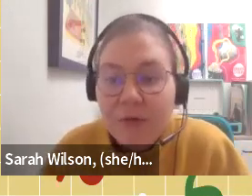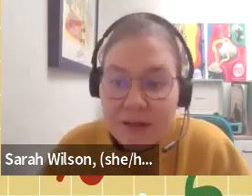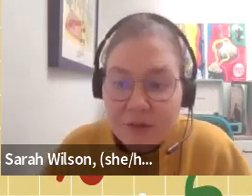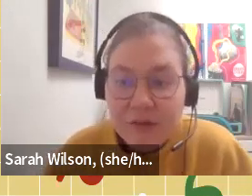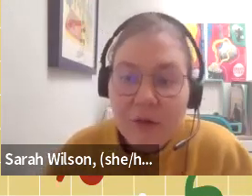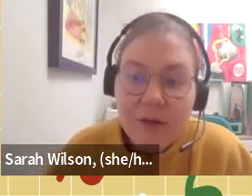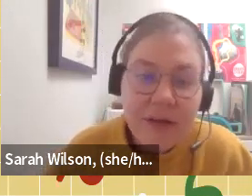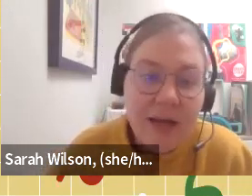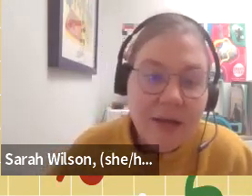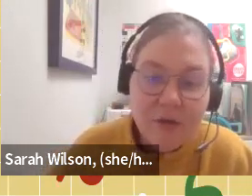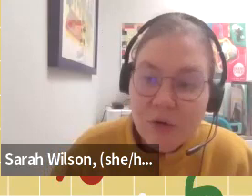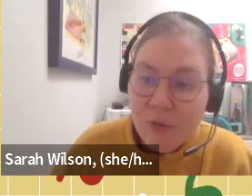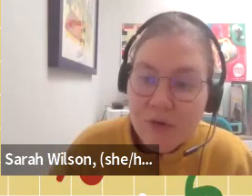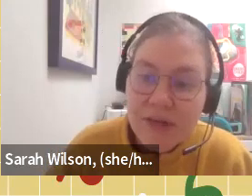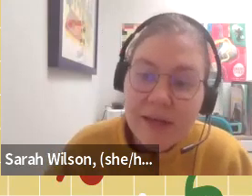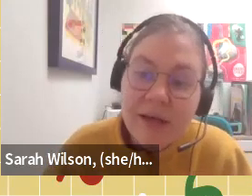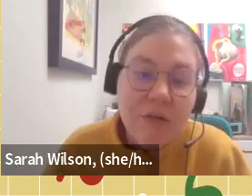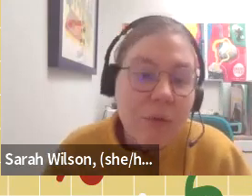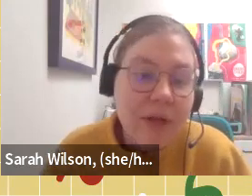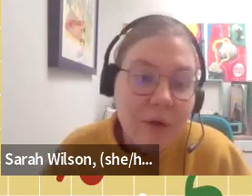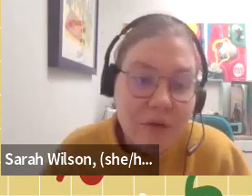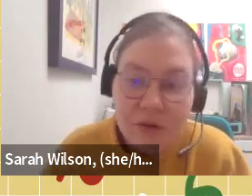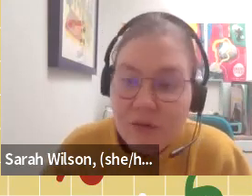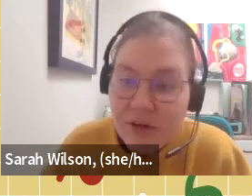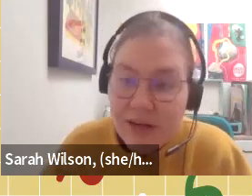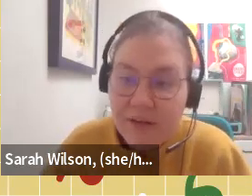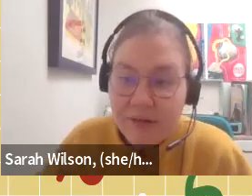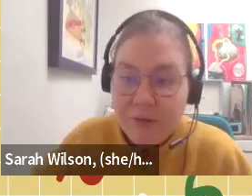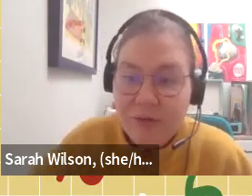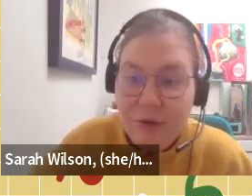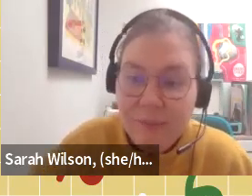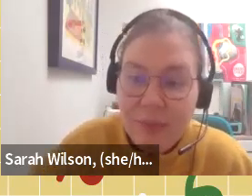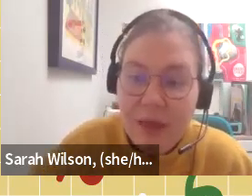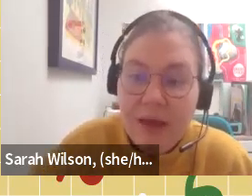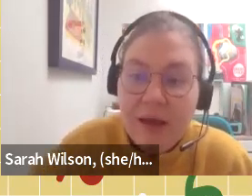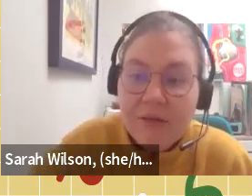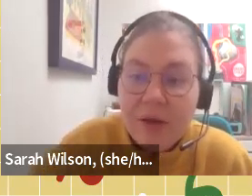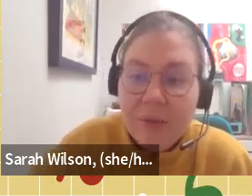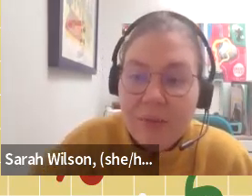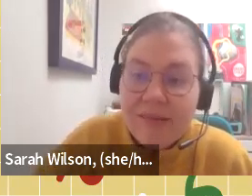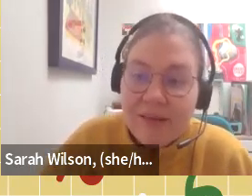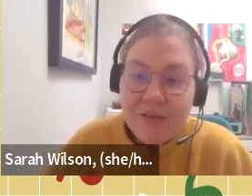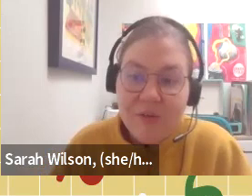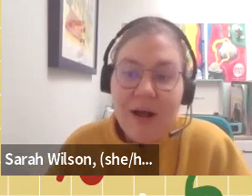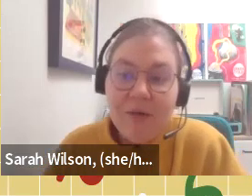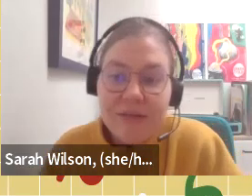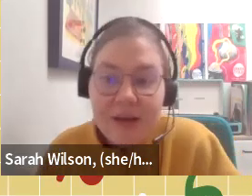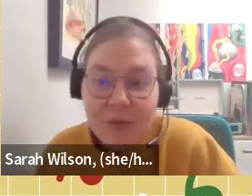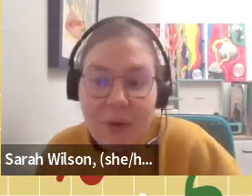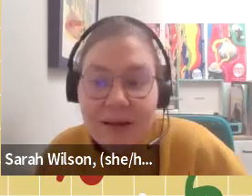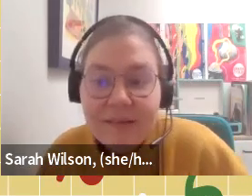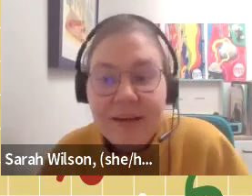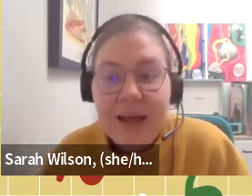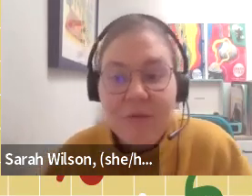and reflections on the day at 2:40. So we'd encourage you to check those out too. So this session is around